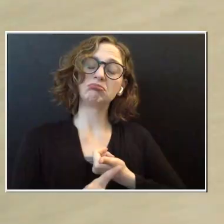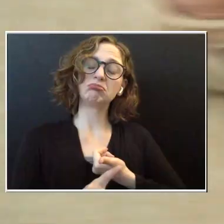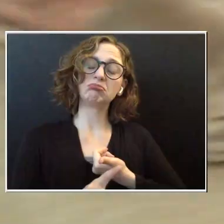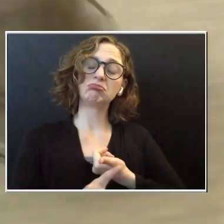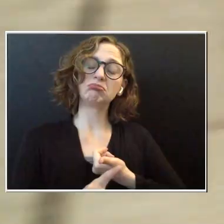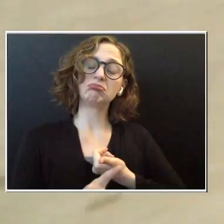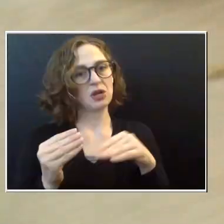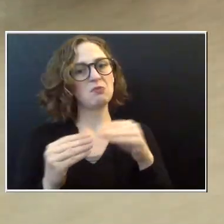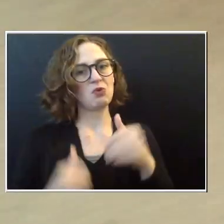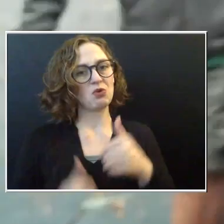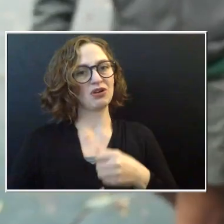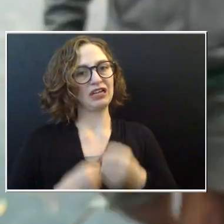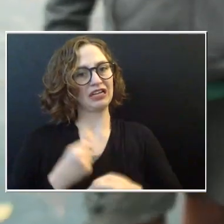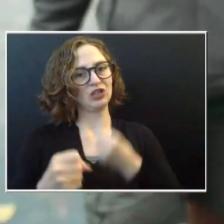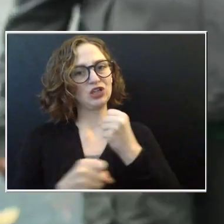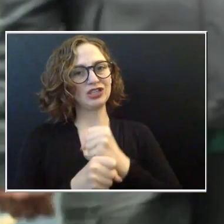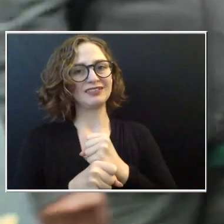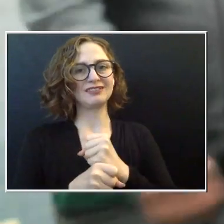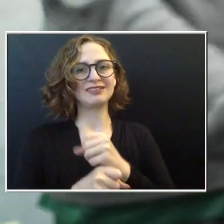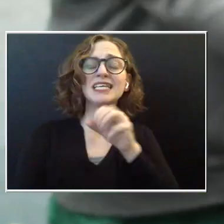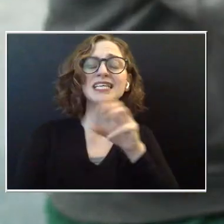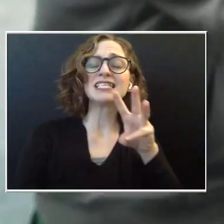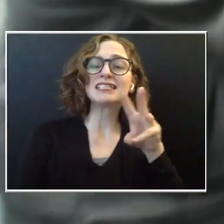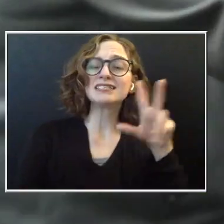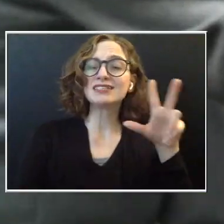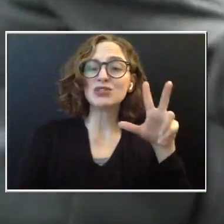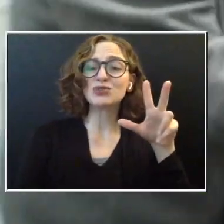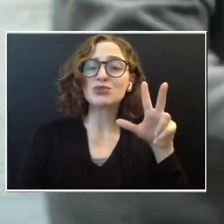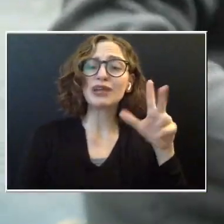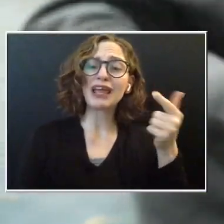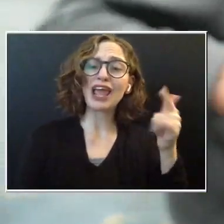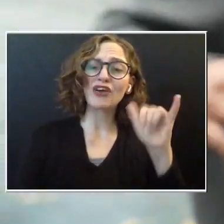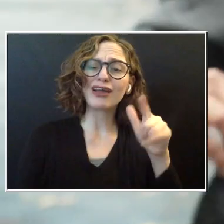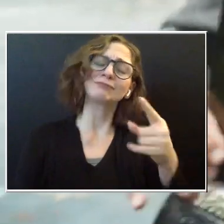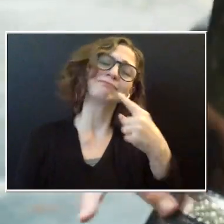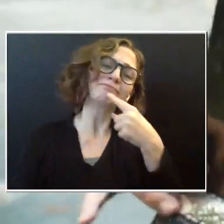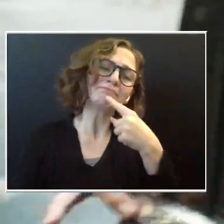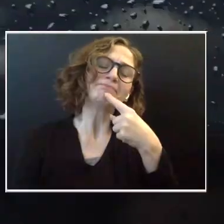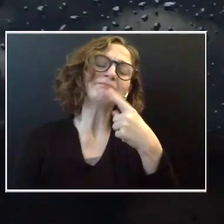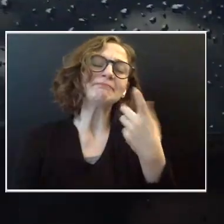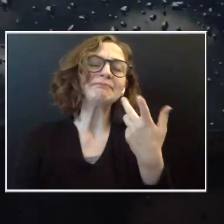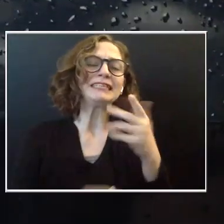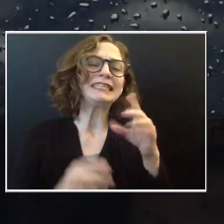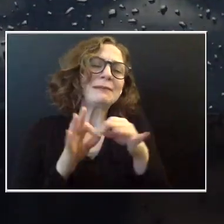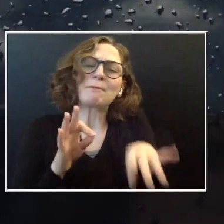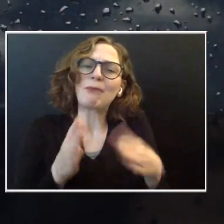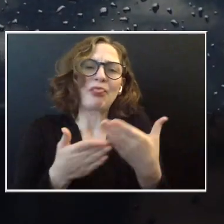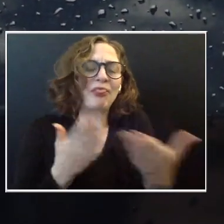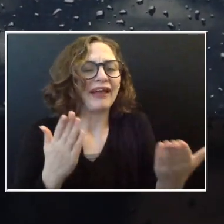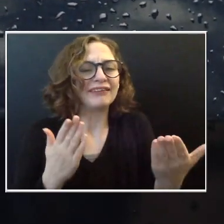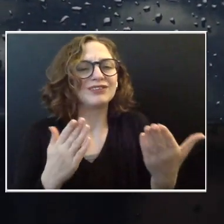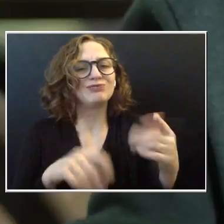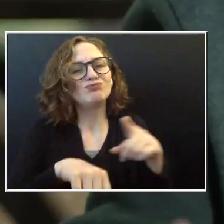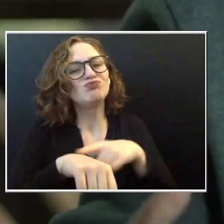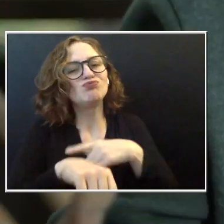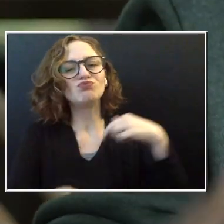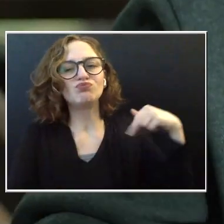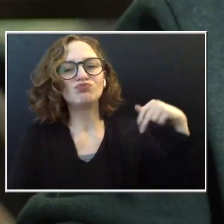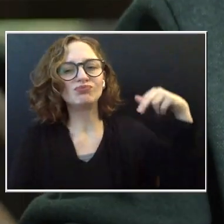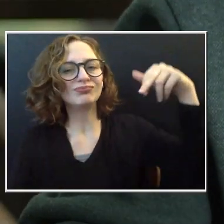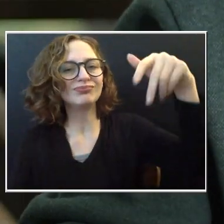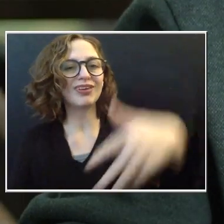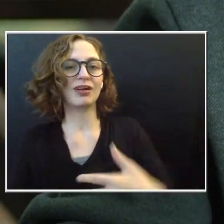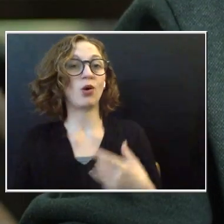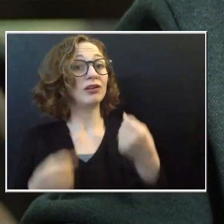Gray misses the simple things, like a long walk or hopping in the driver's seat. It's real easy to become